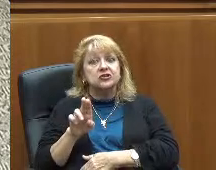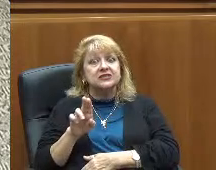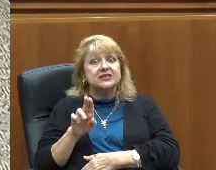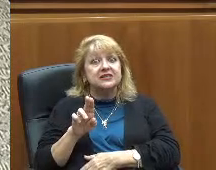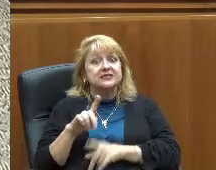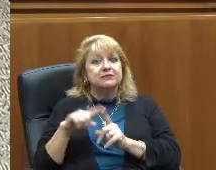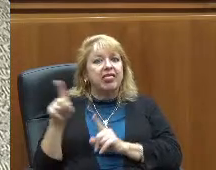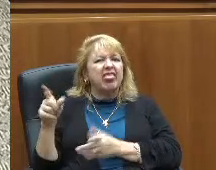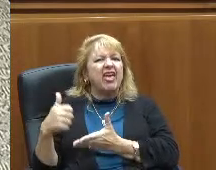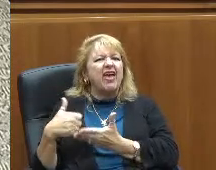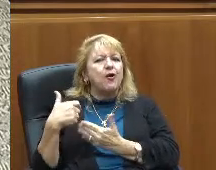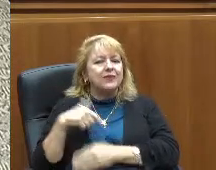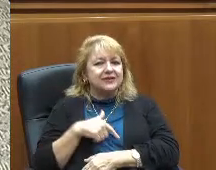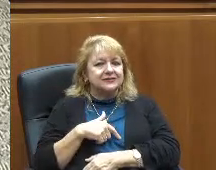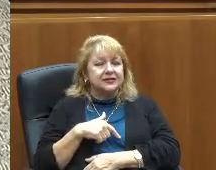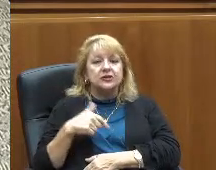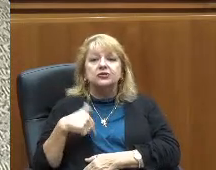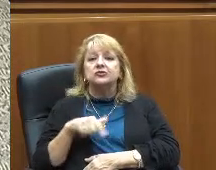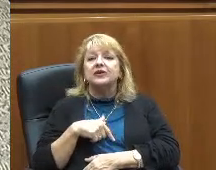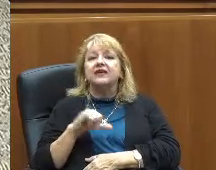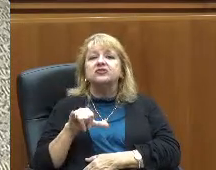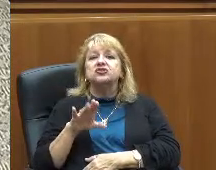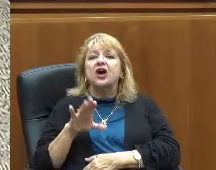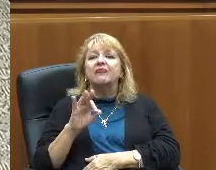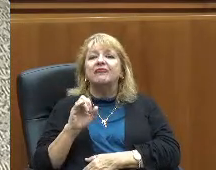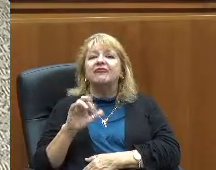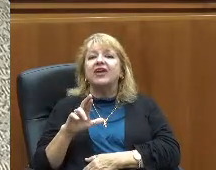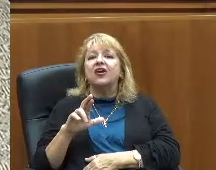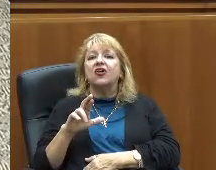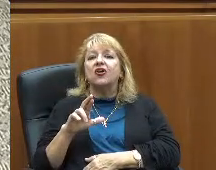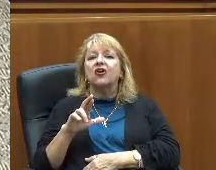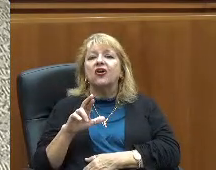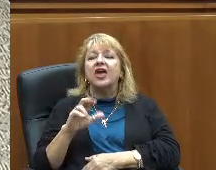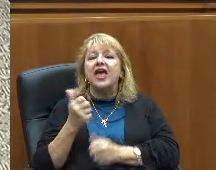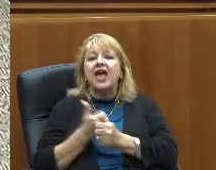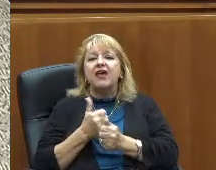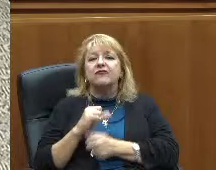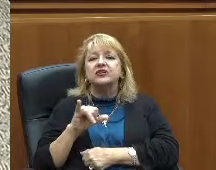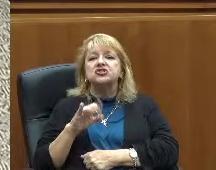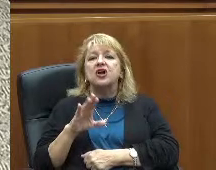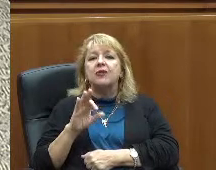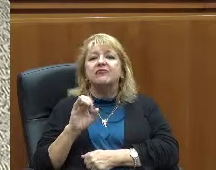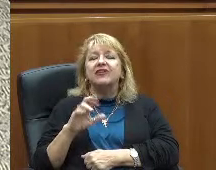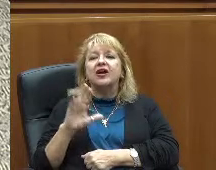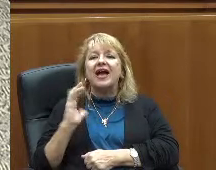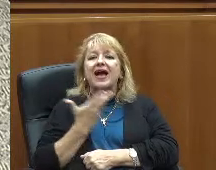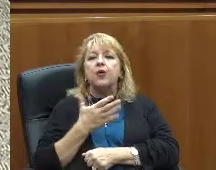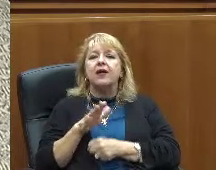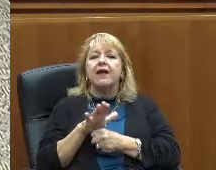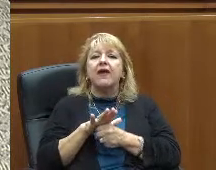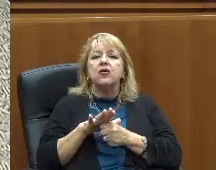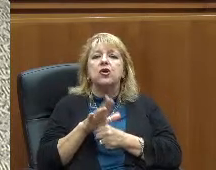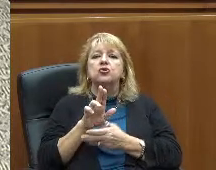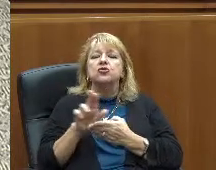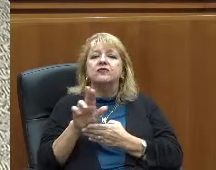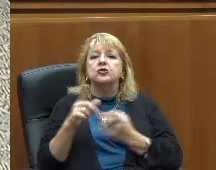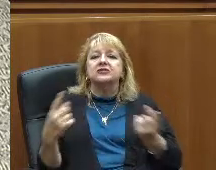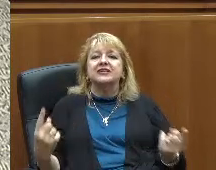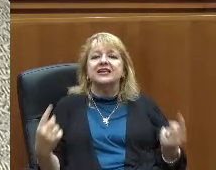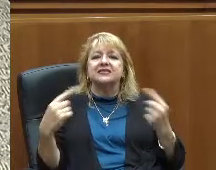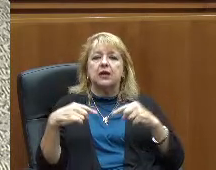but they help us. So we have job fairs, and at every job fair, all of our area universities come and they work